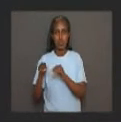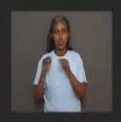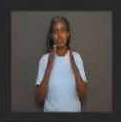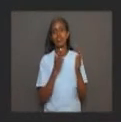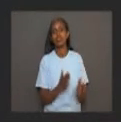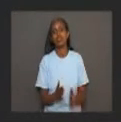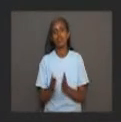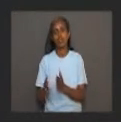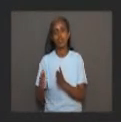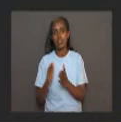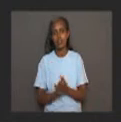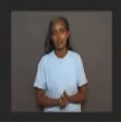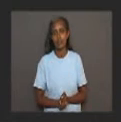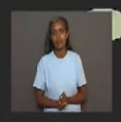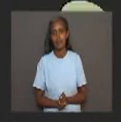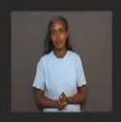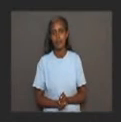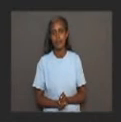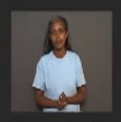Students, let's get ready.